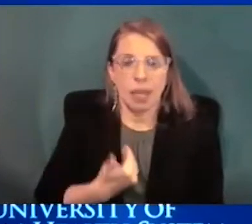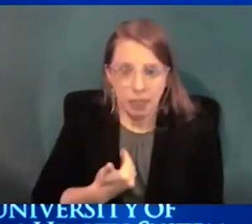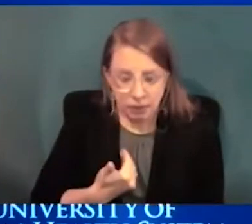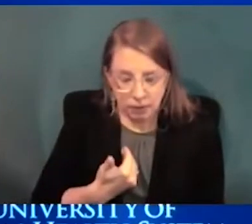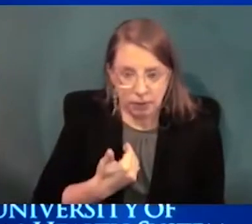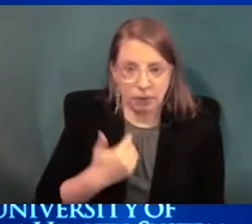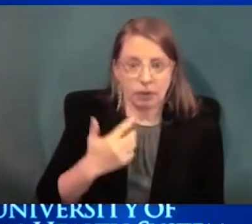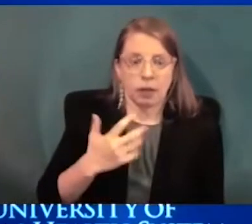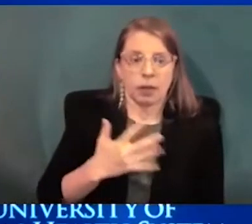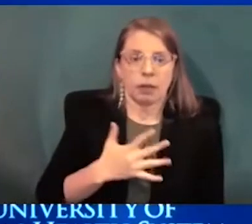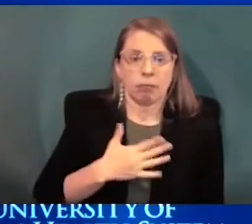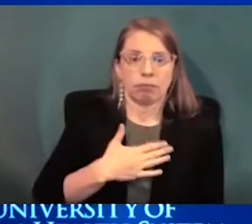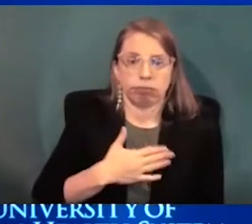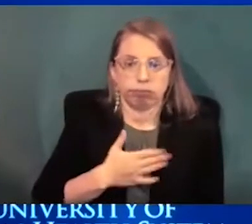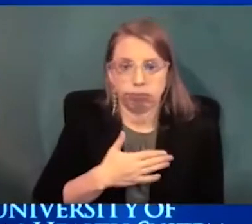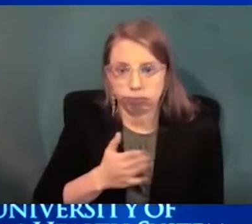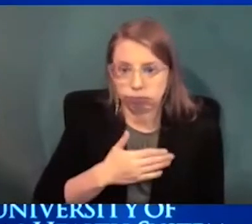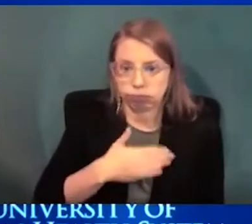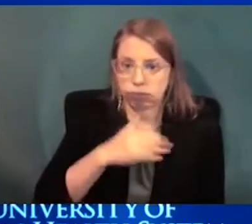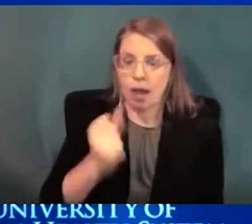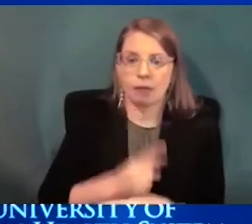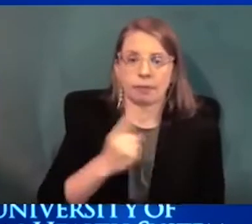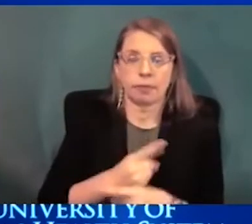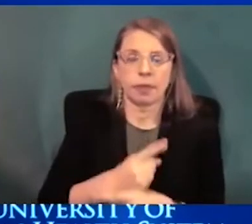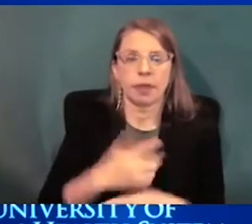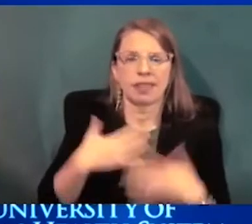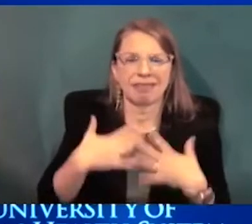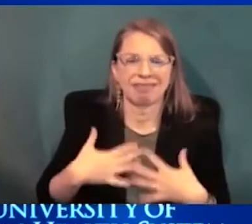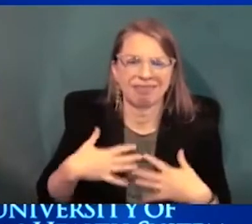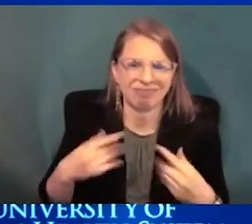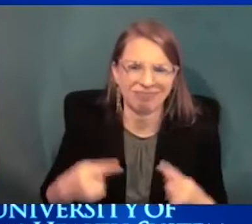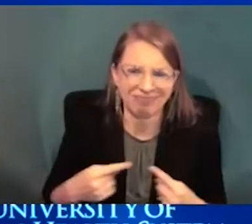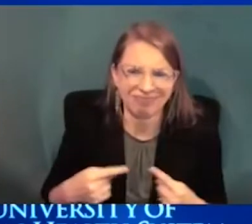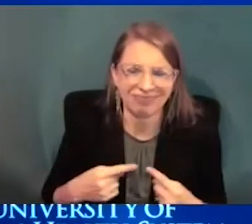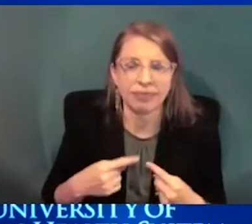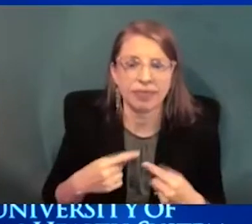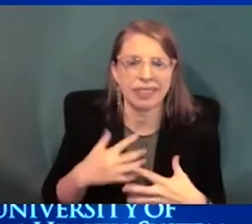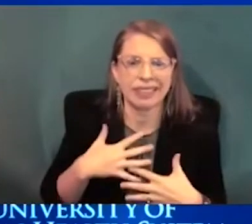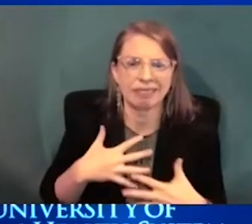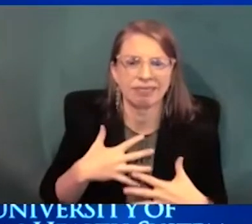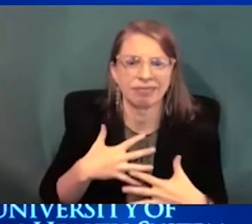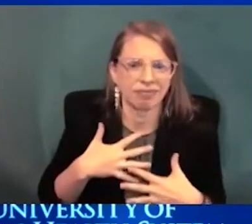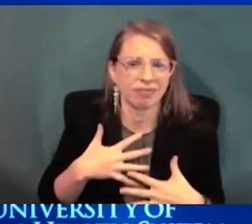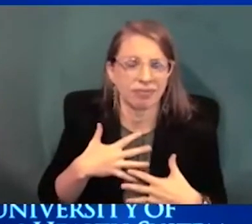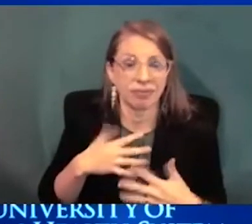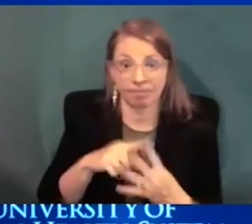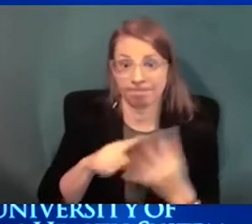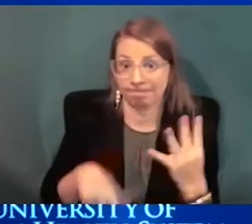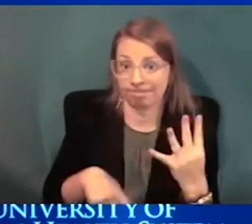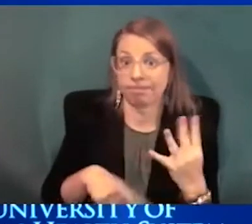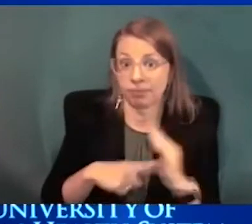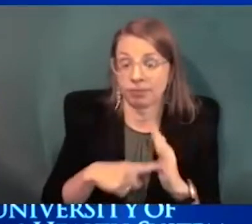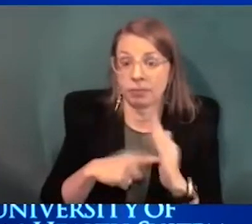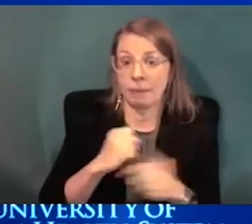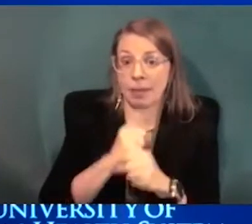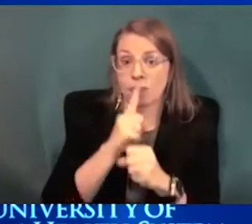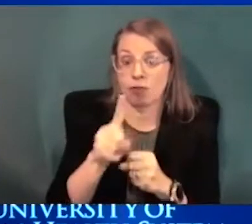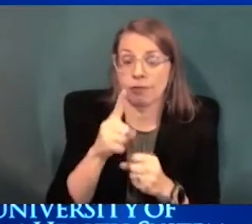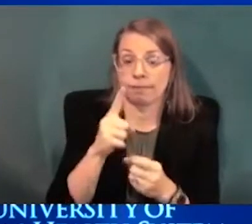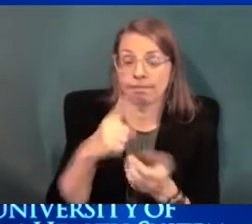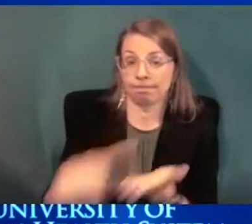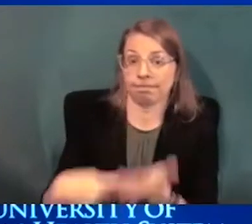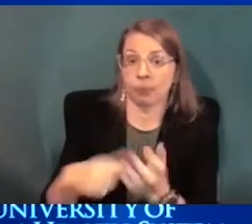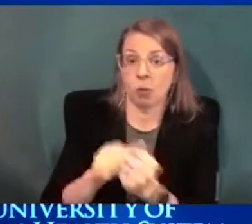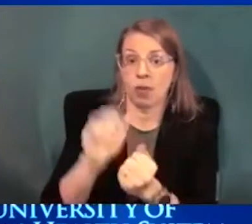irregular heartbeat, maybe some chest discomfort and shortness of breath. Any kinds of symptoms like that, make sure you're talking to your primary care physician, and if